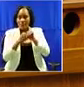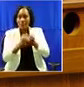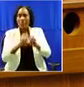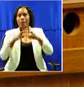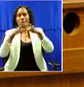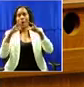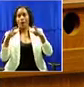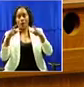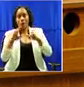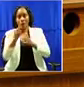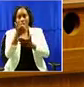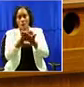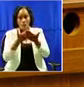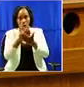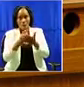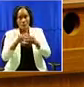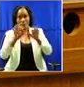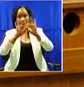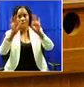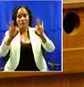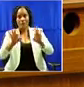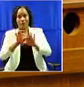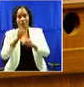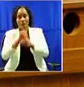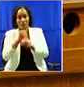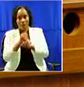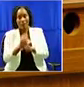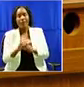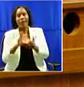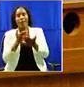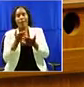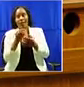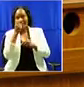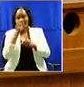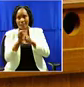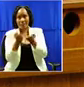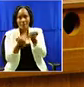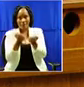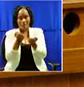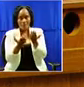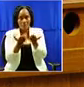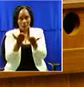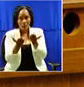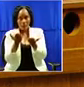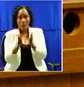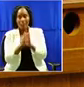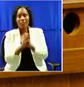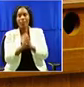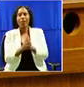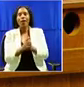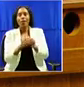framework which balances the need to restore fiscal sustainability with economic